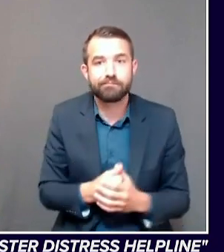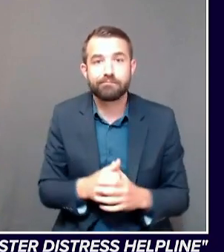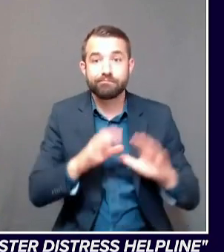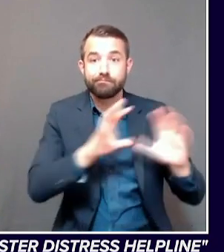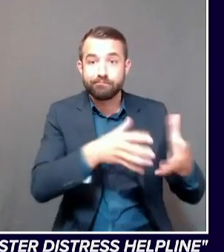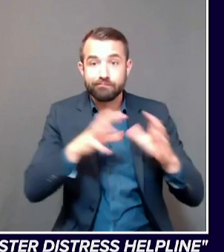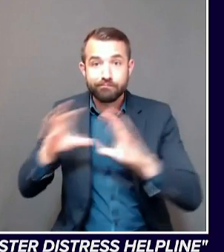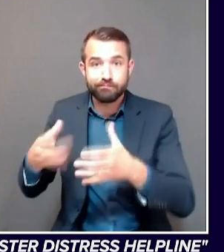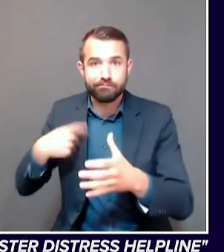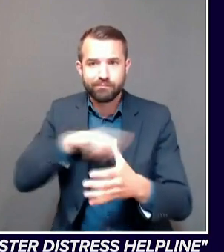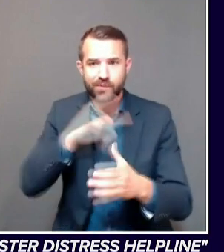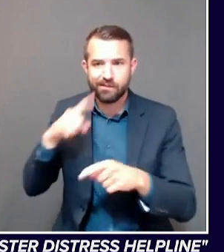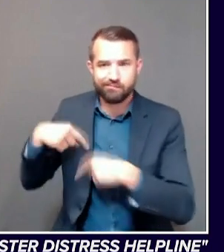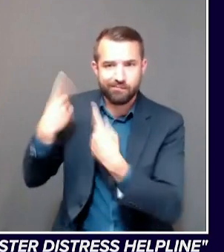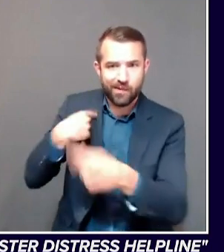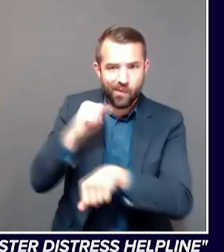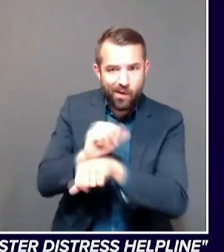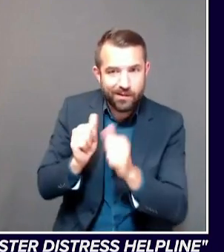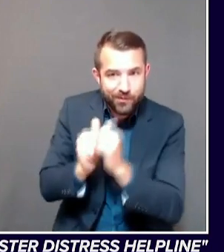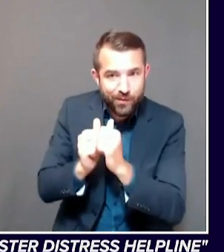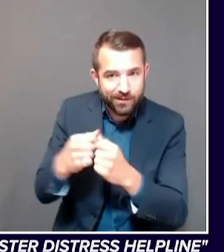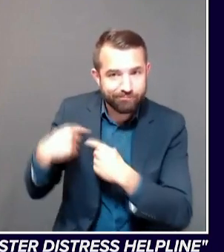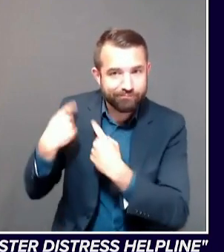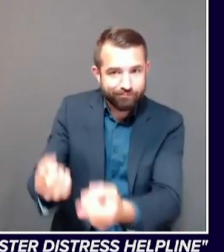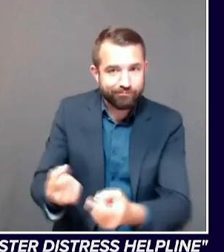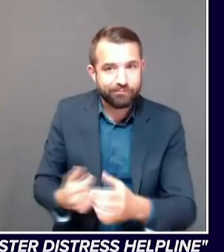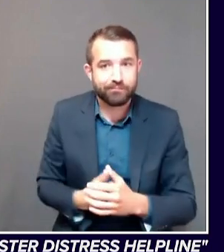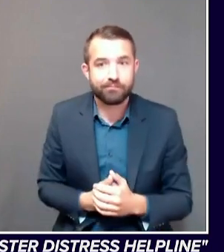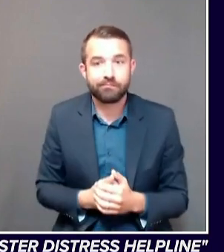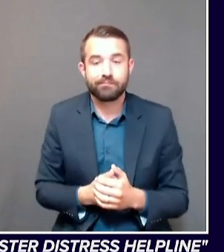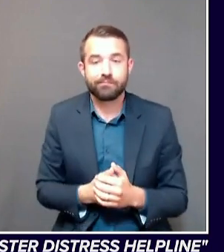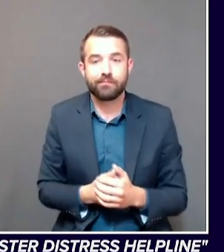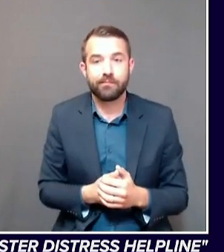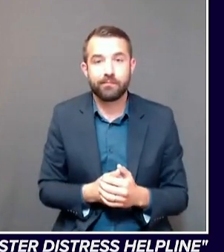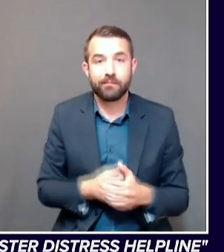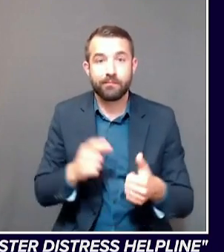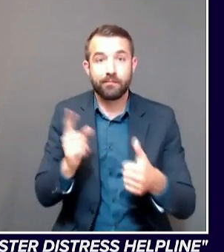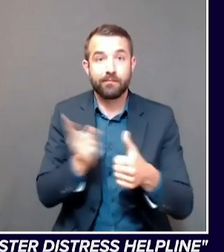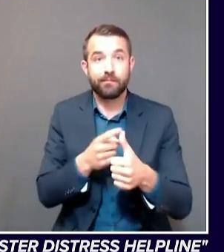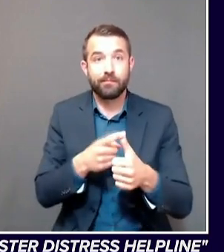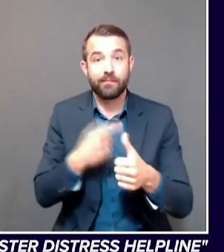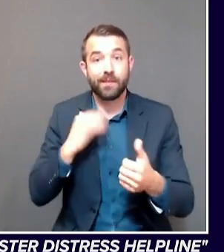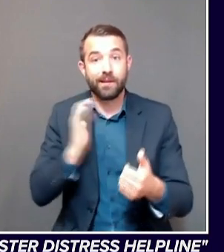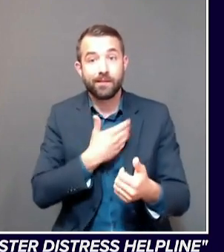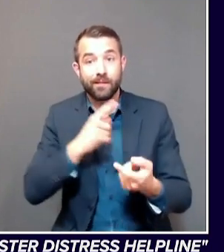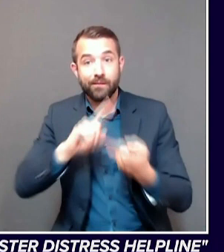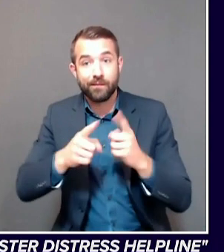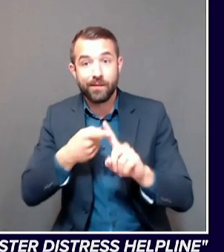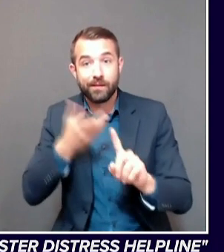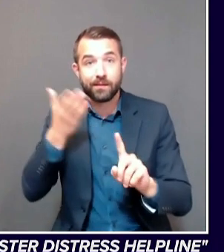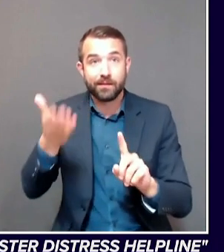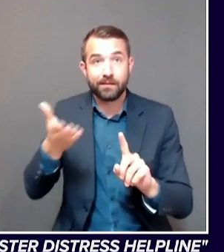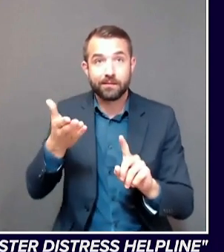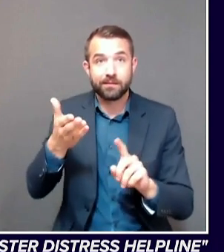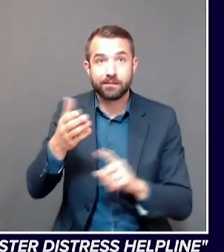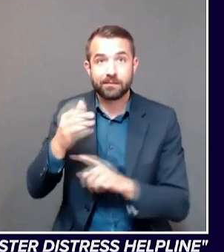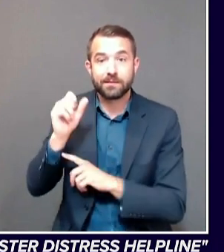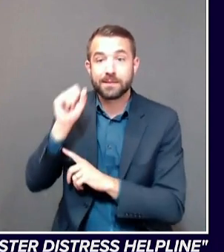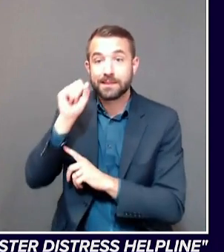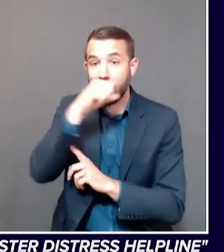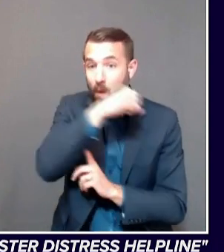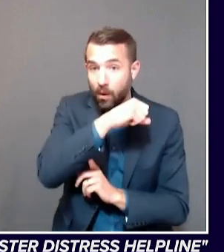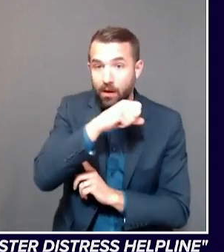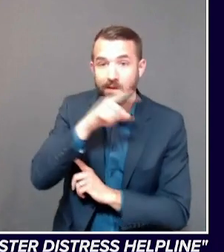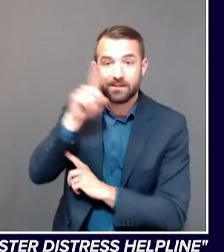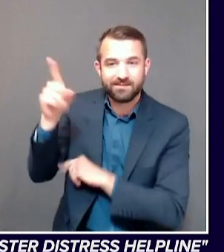that we've been working with. The first is to our friends at the government of Taiwan, as well as